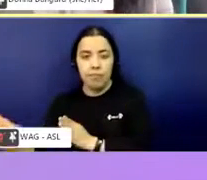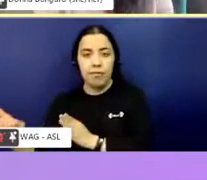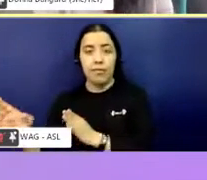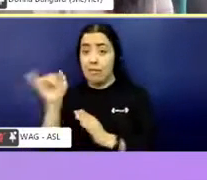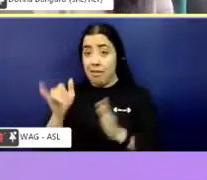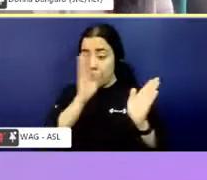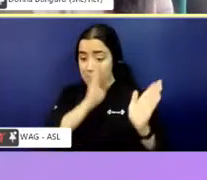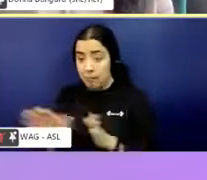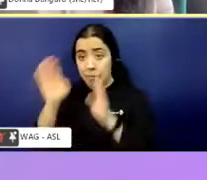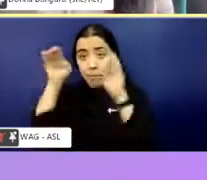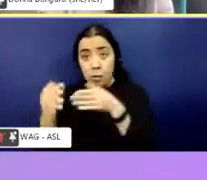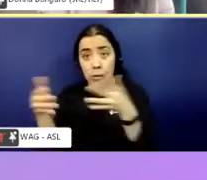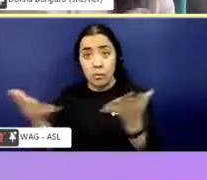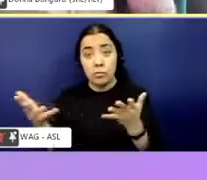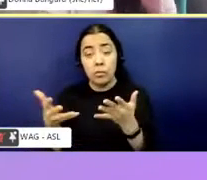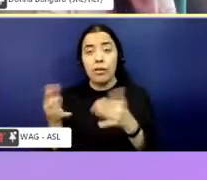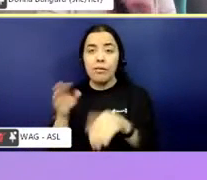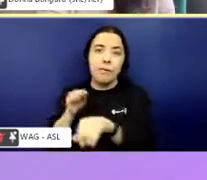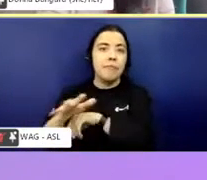impact.